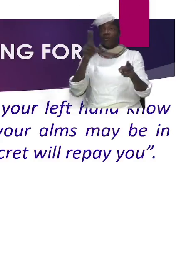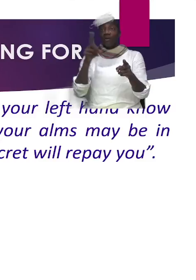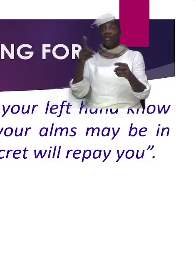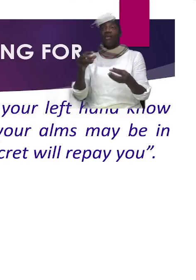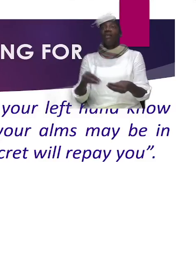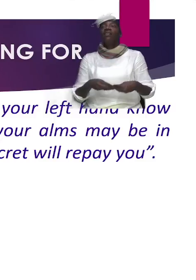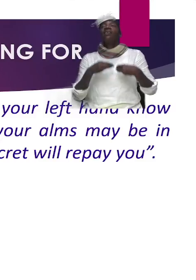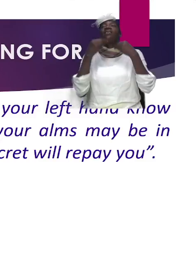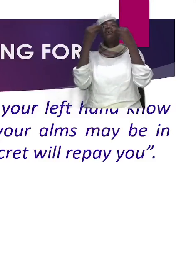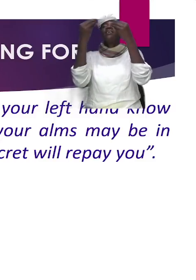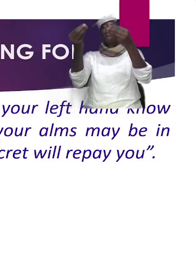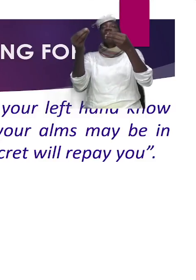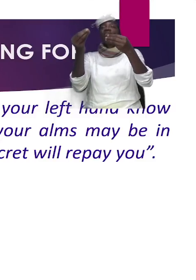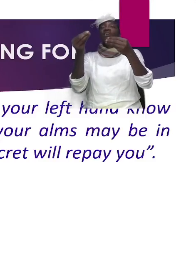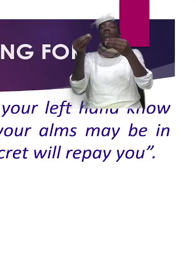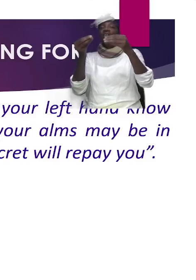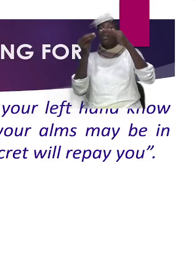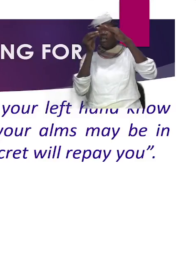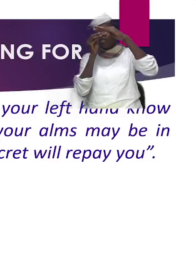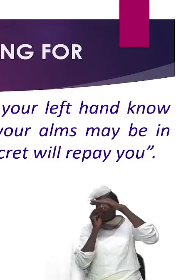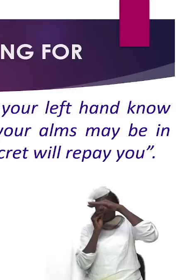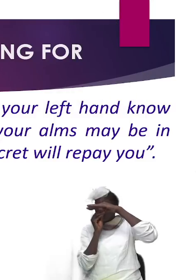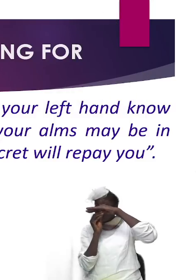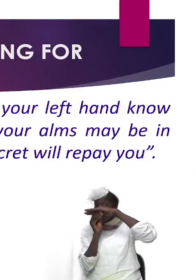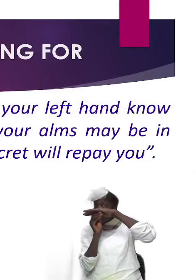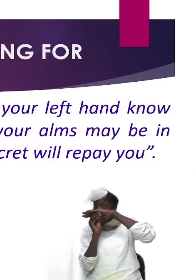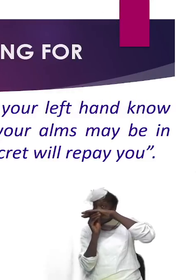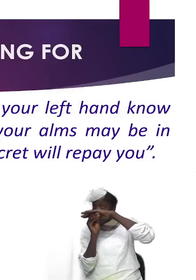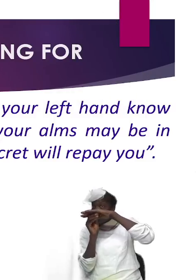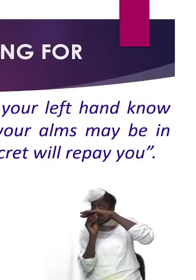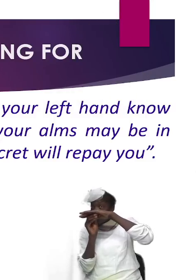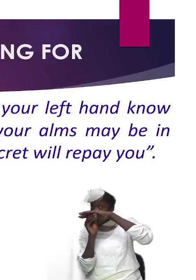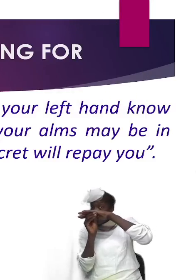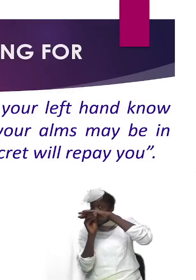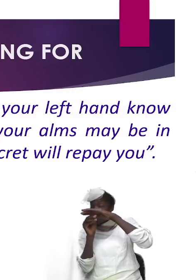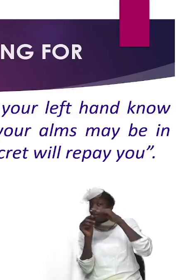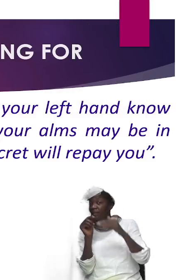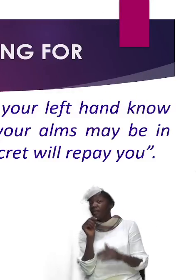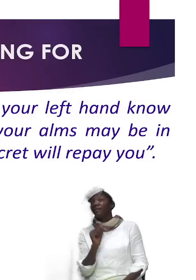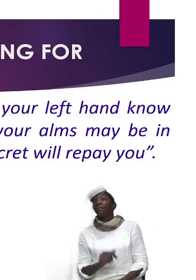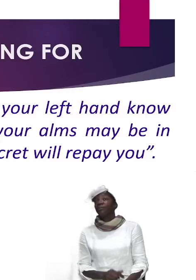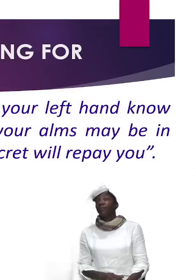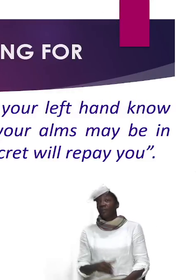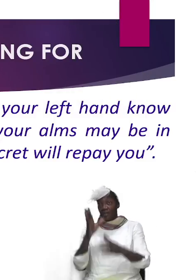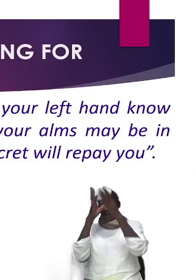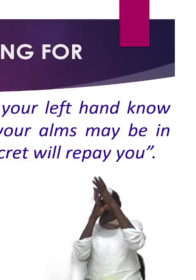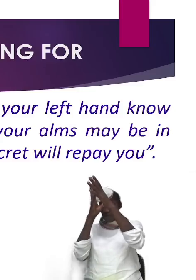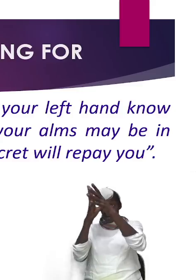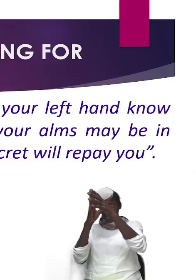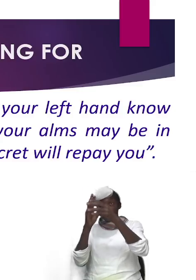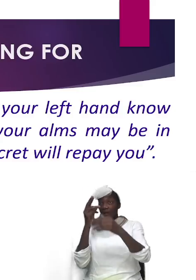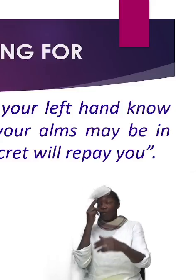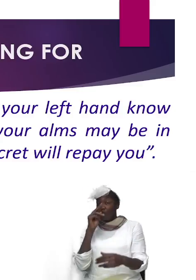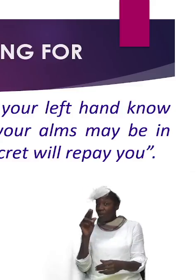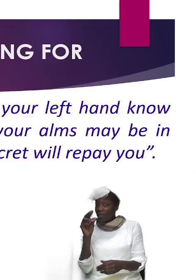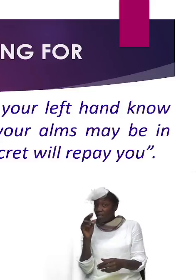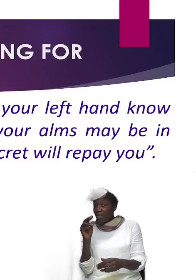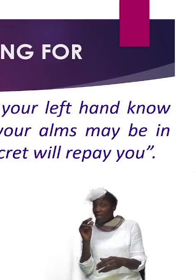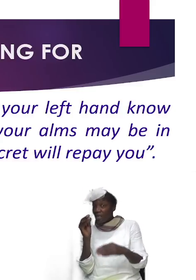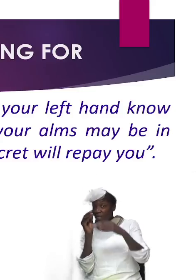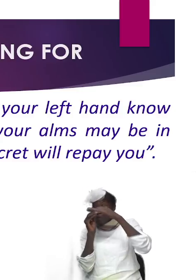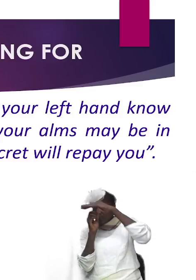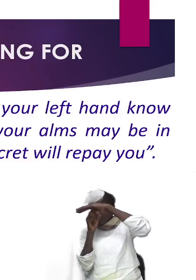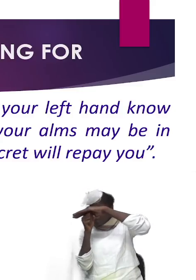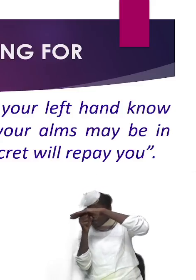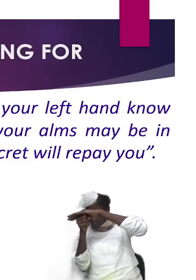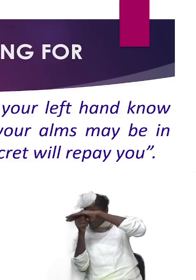in secret, and your Father who sees in secret will reward